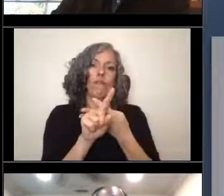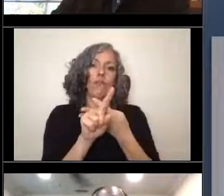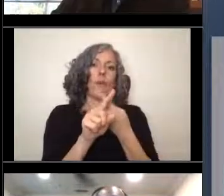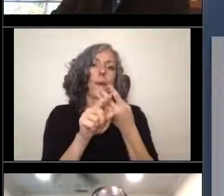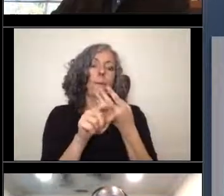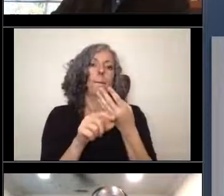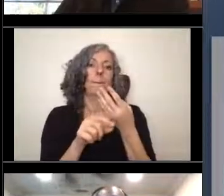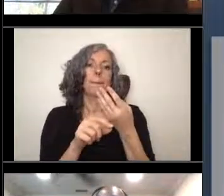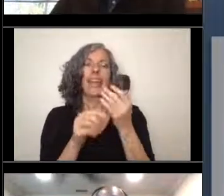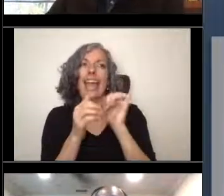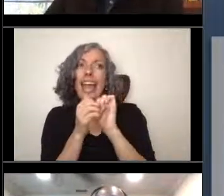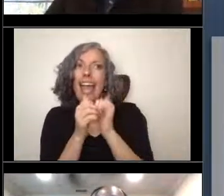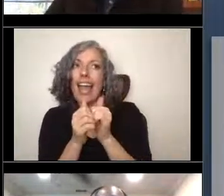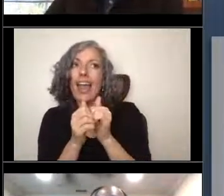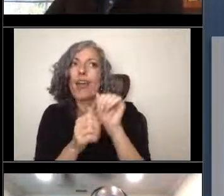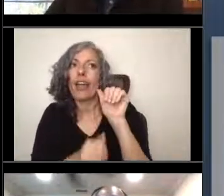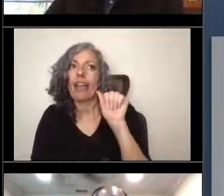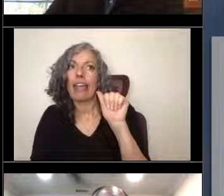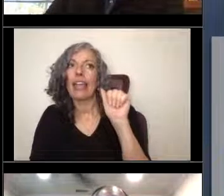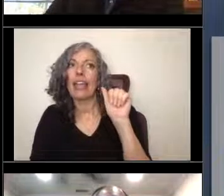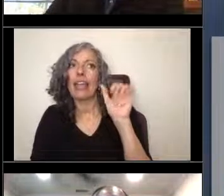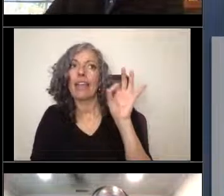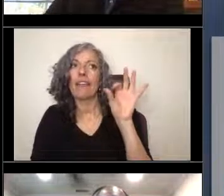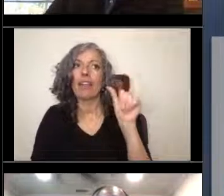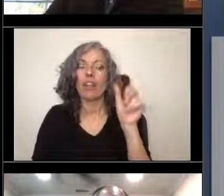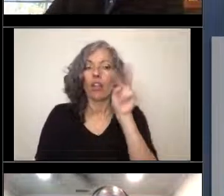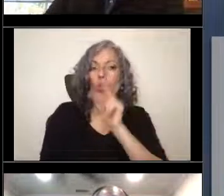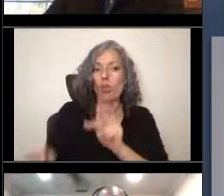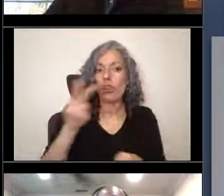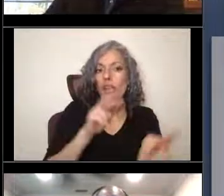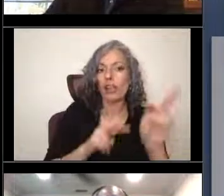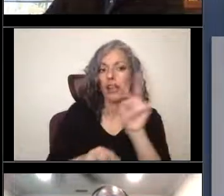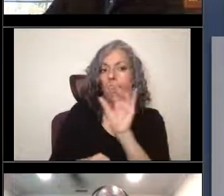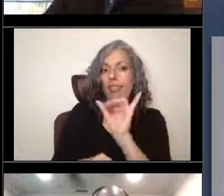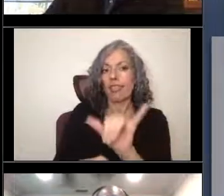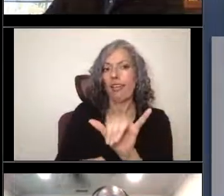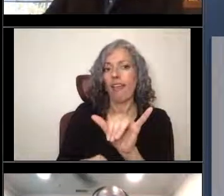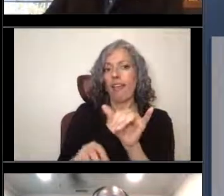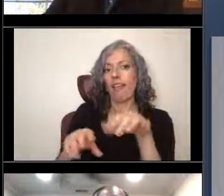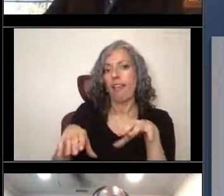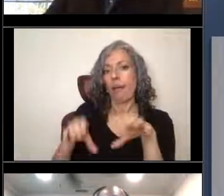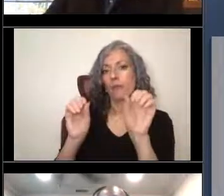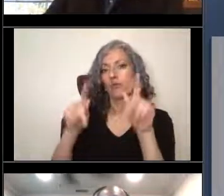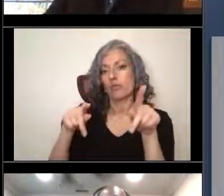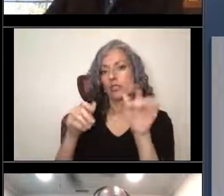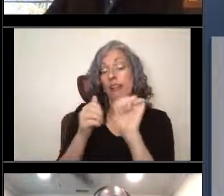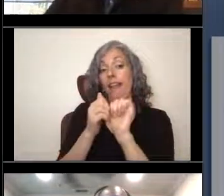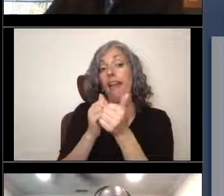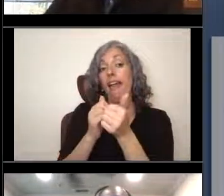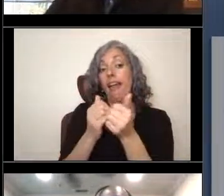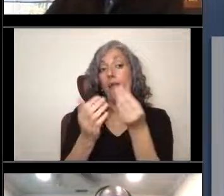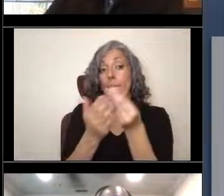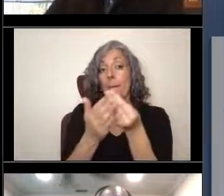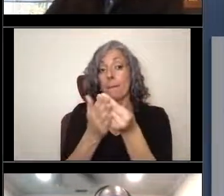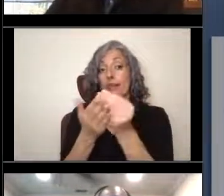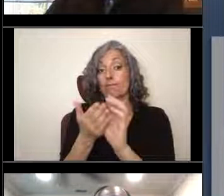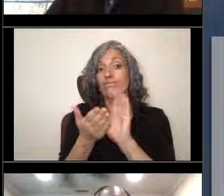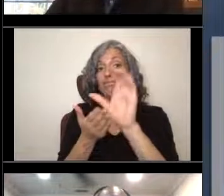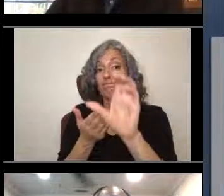state is looking at those opportunities and how to fund them. Thank